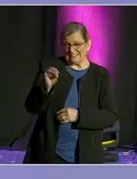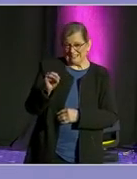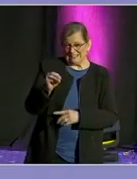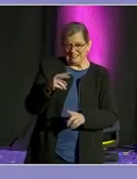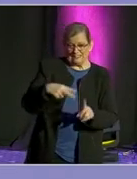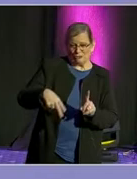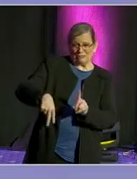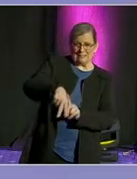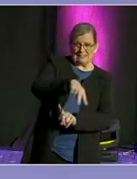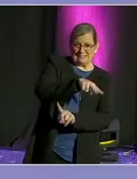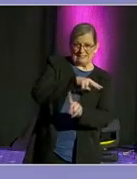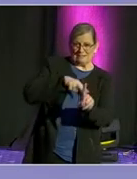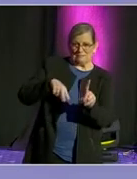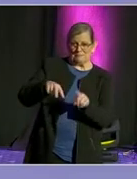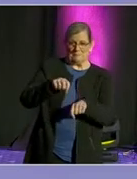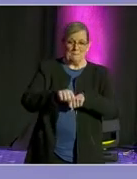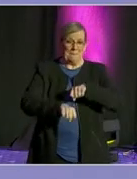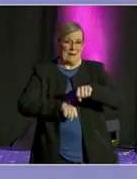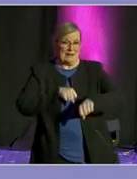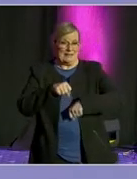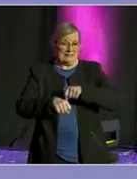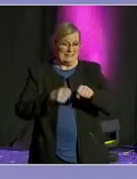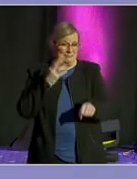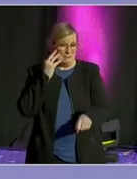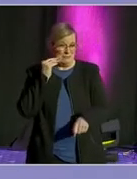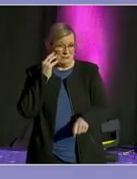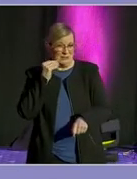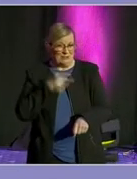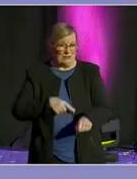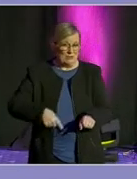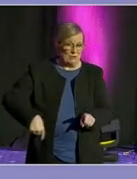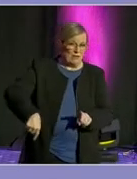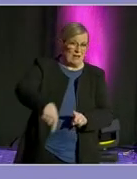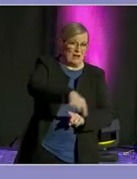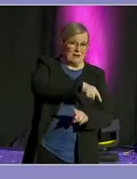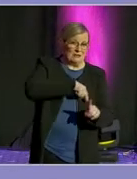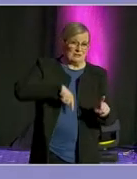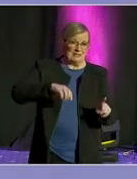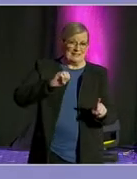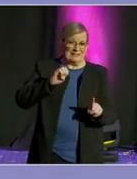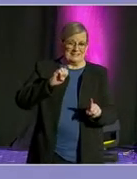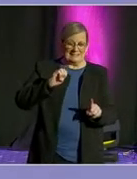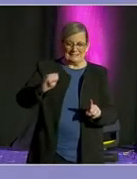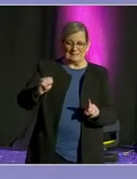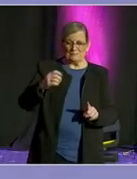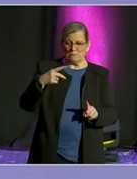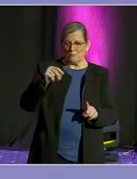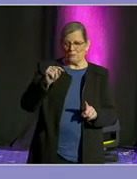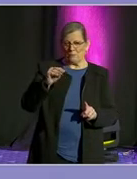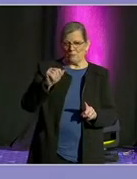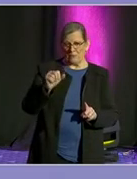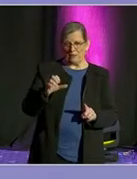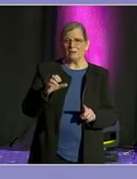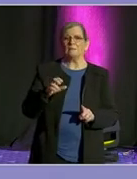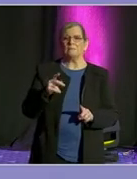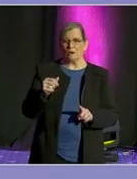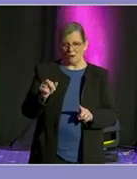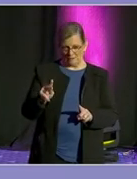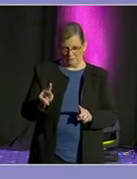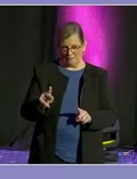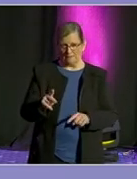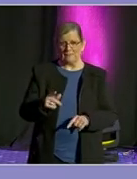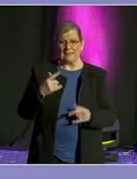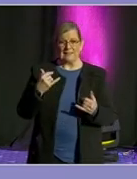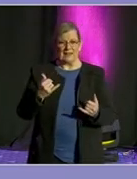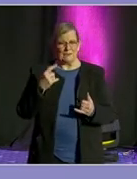East Potomac Park to take in the iconic blooming cherry trees while getting in a great workout. And now for the moment we've